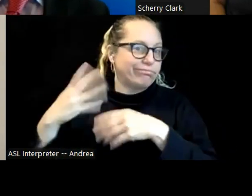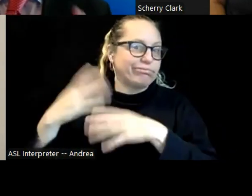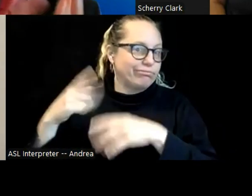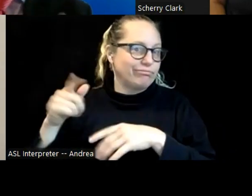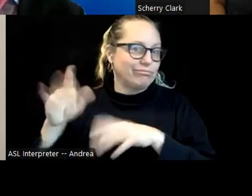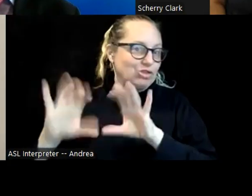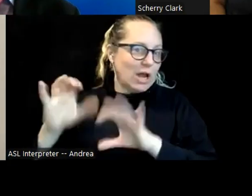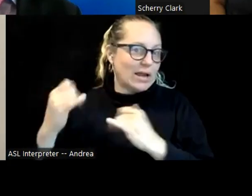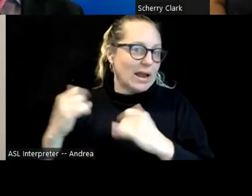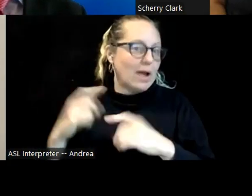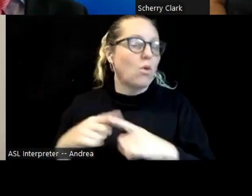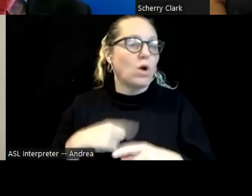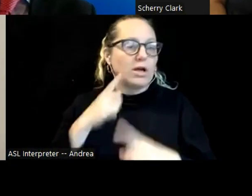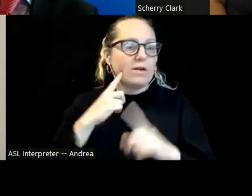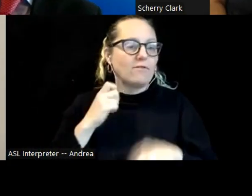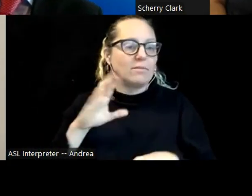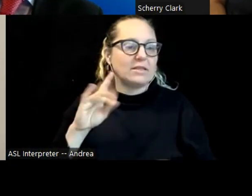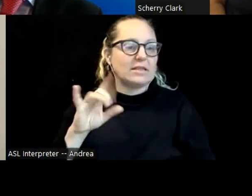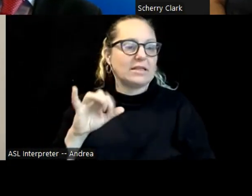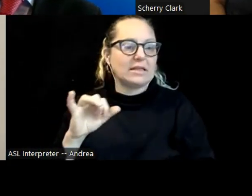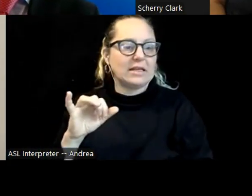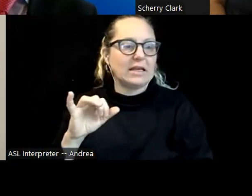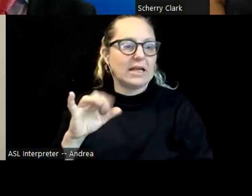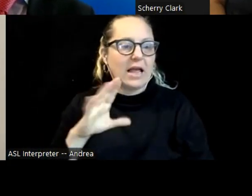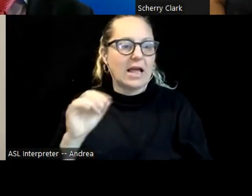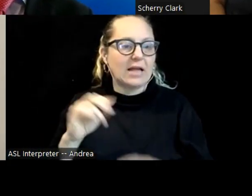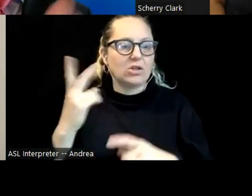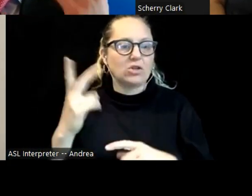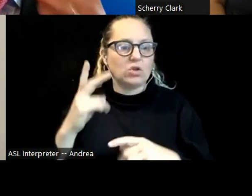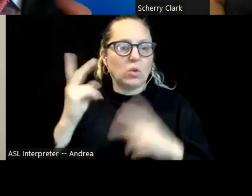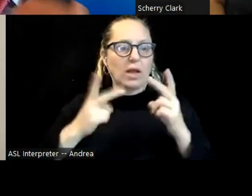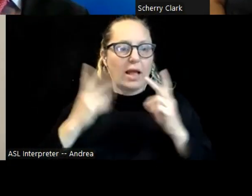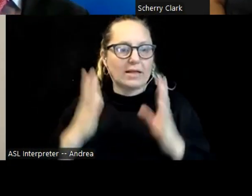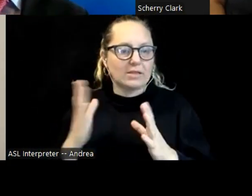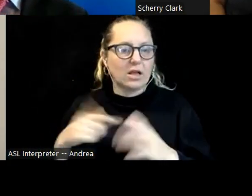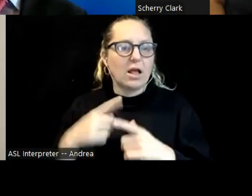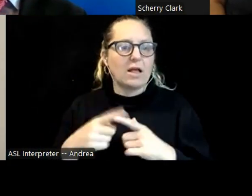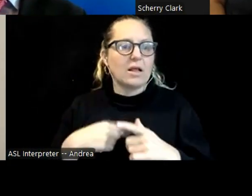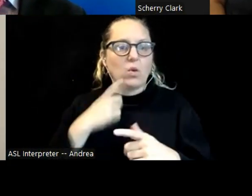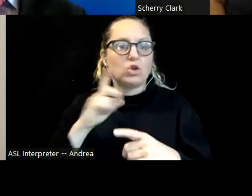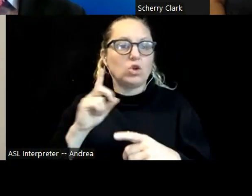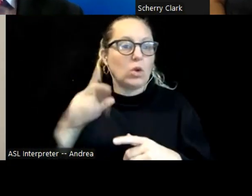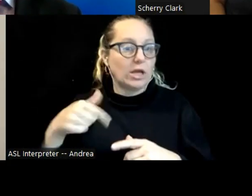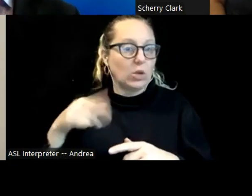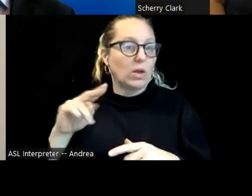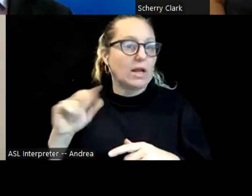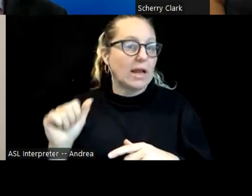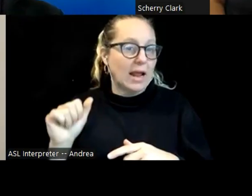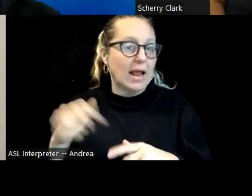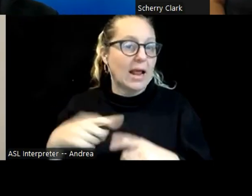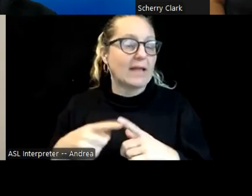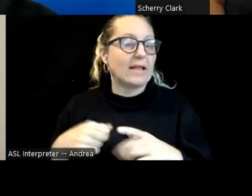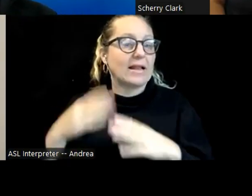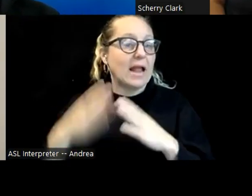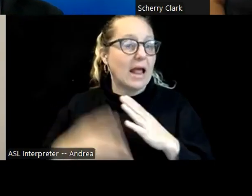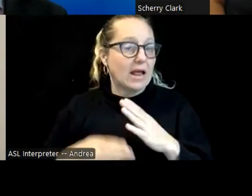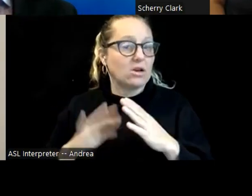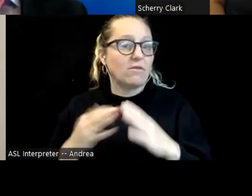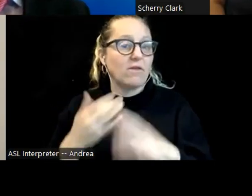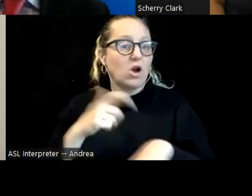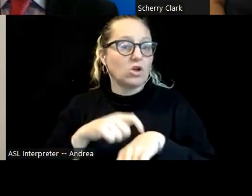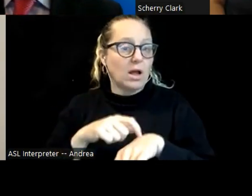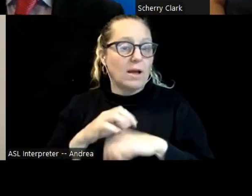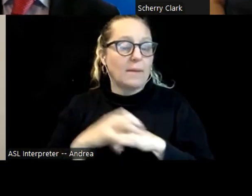we're gonna hear from Cindy, and we'll hear from our two guests, and then we're gonna do a Q&A. And then at the end of our